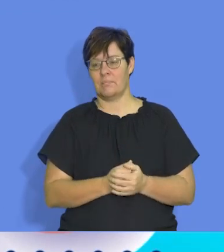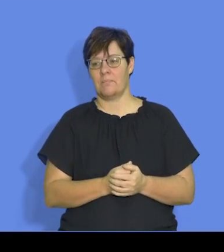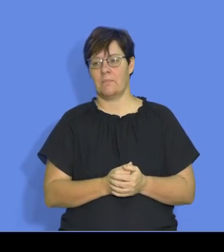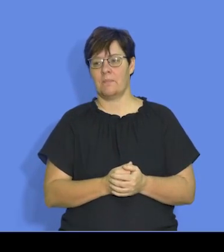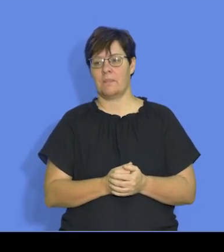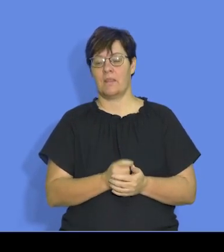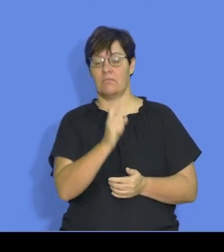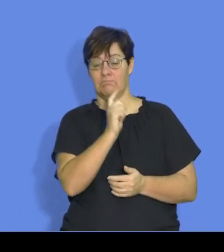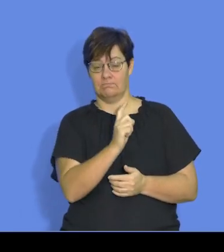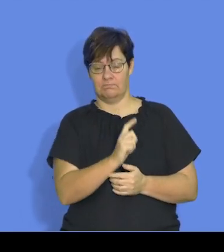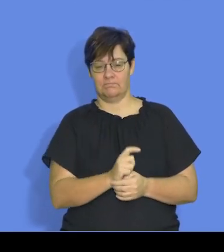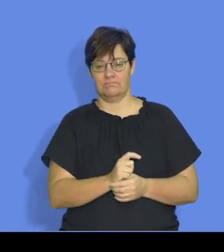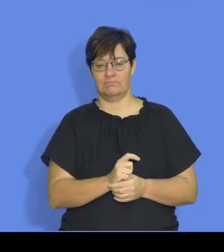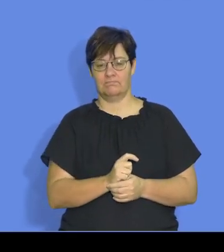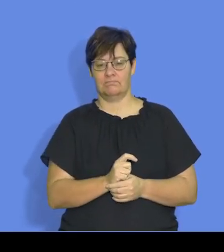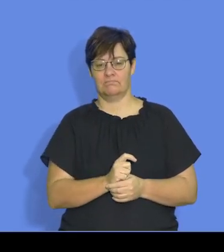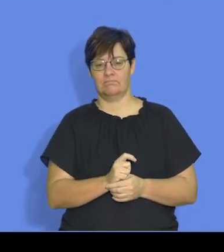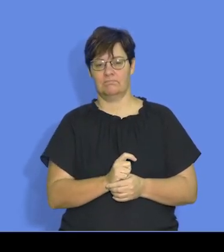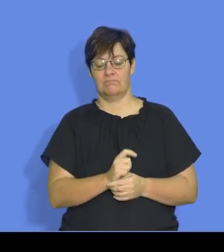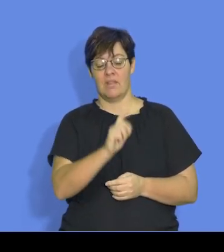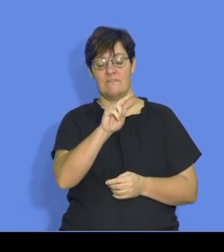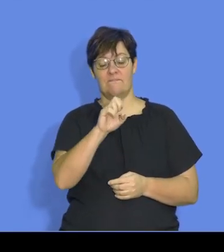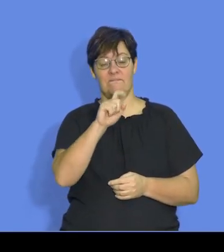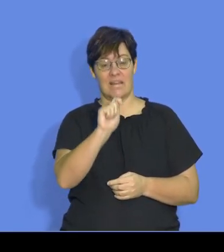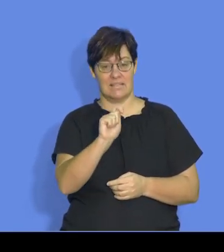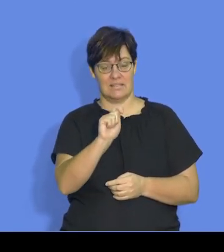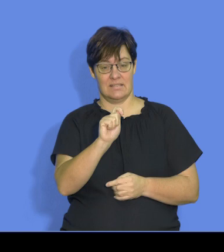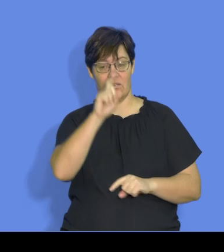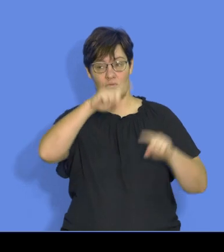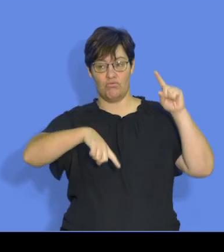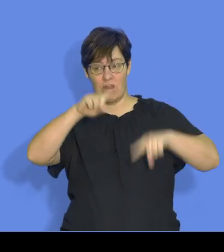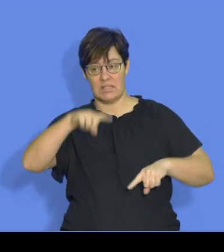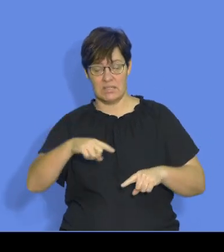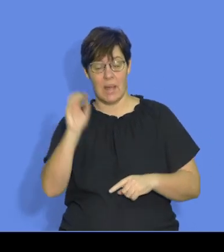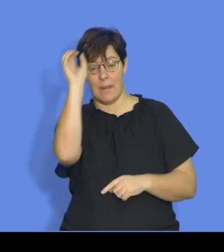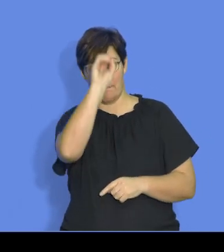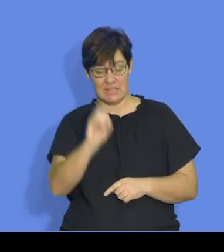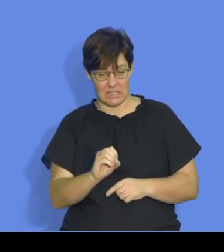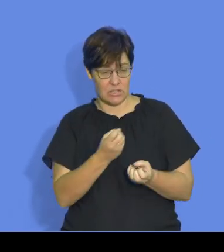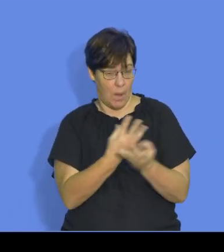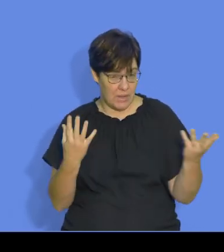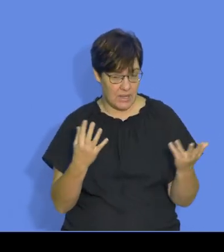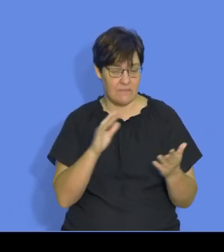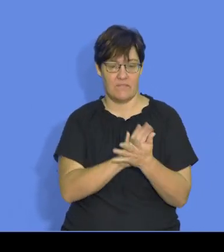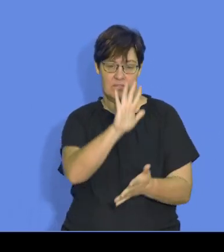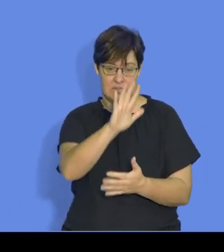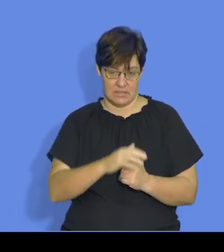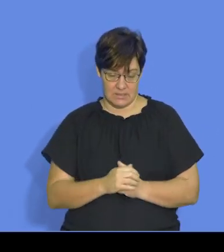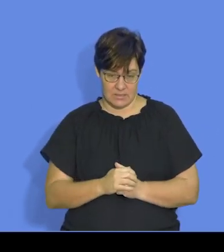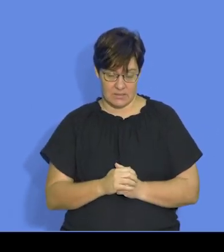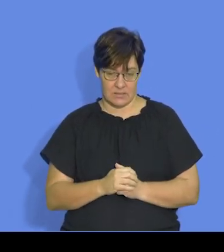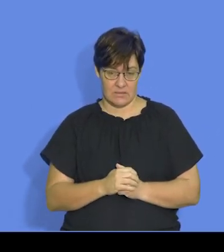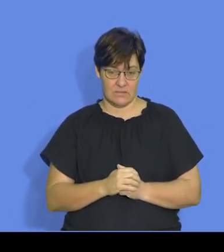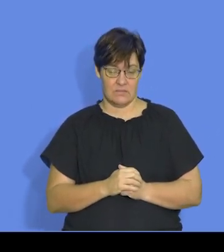1, the rate of VAT in terms of our percentage is 15%. This figure